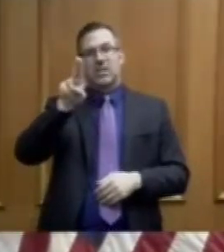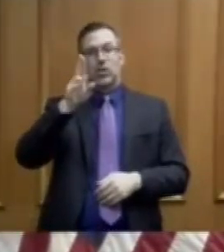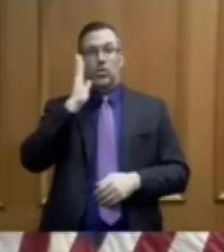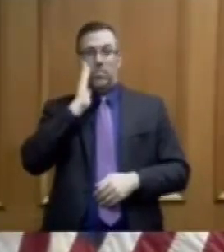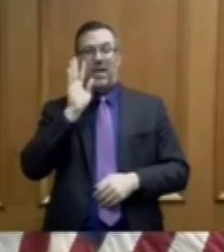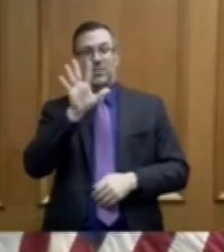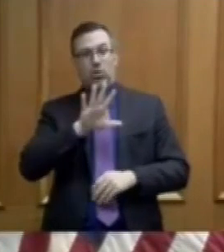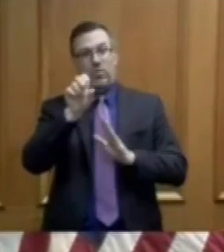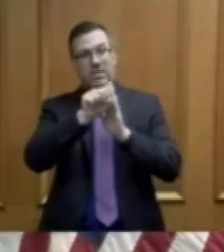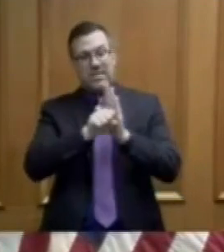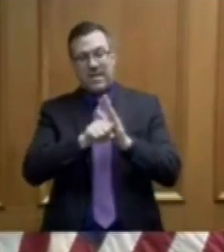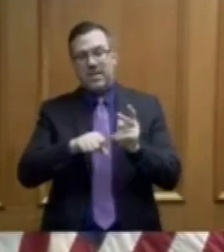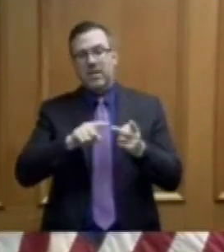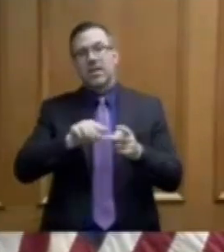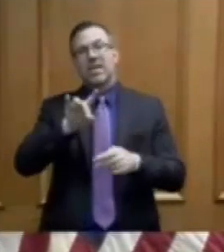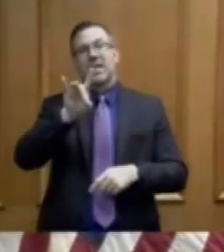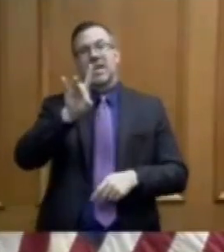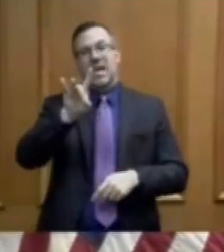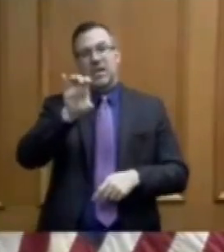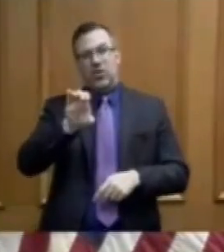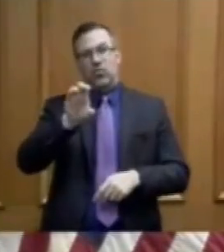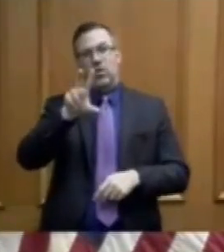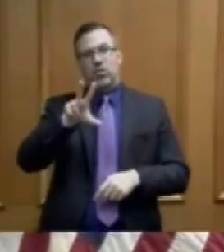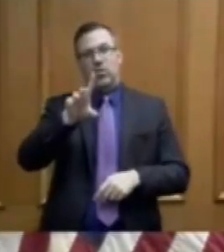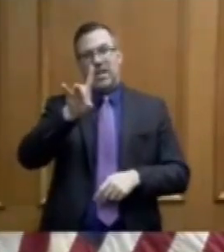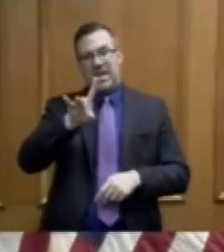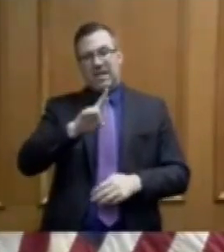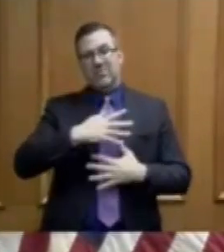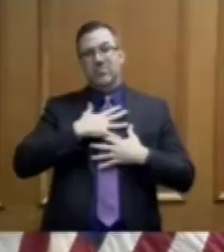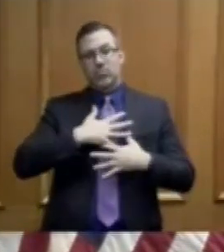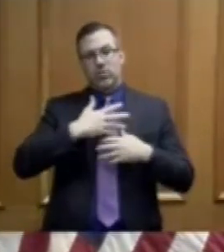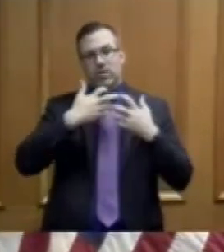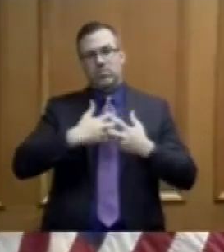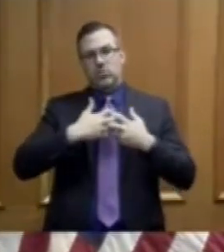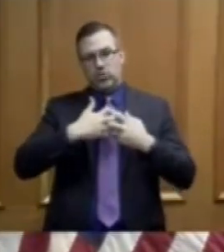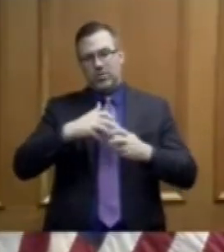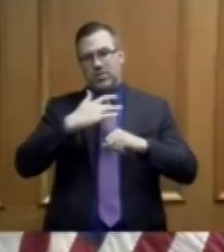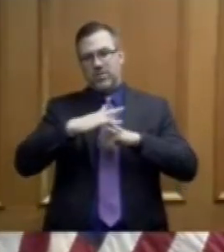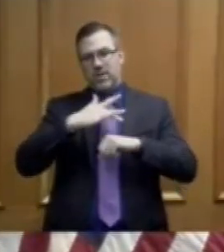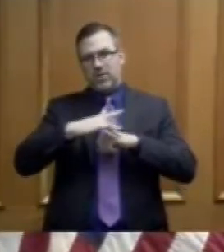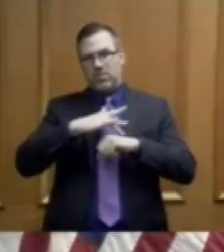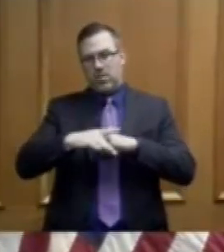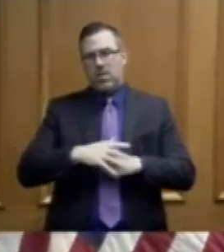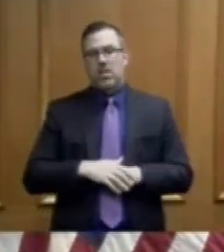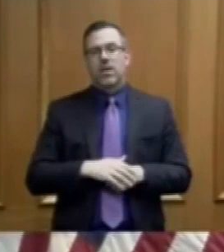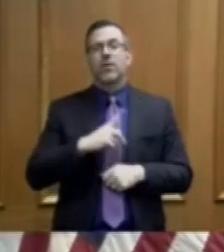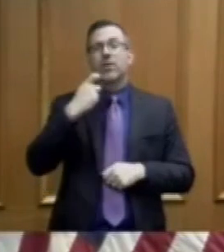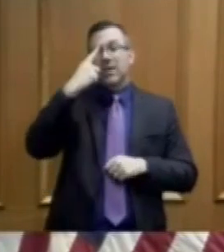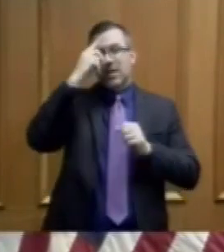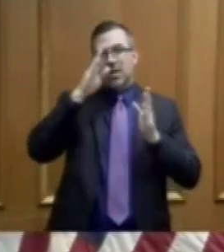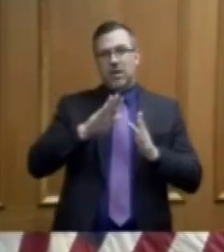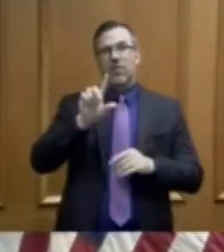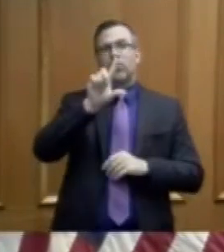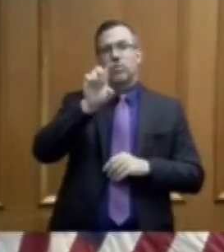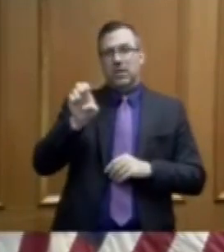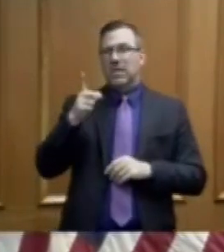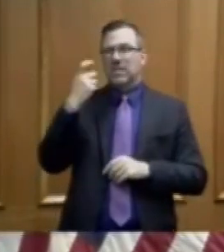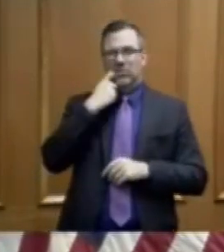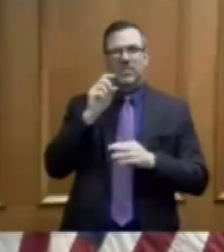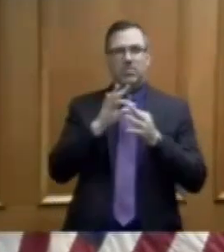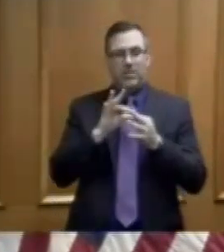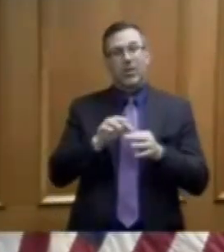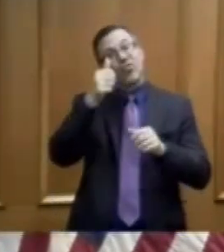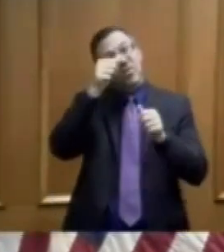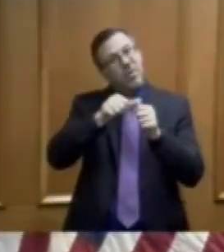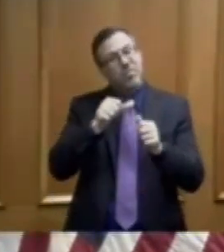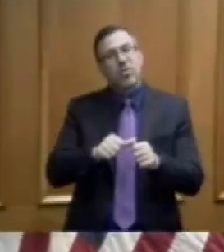and 838 ventilators statewide available. As the governor pointed out, it's very important to remember that these are